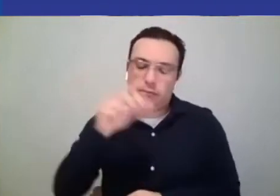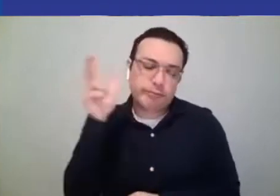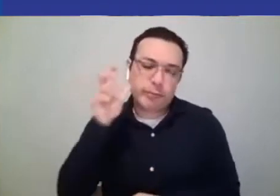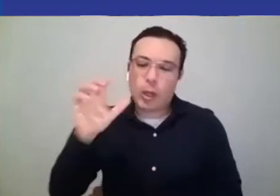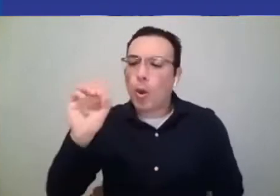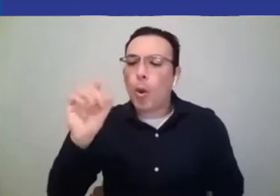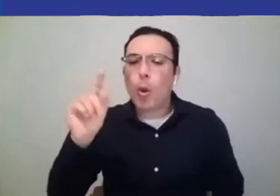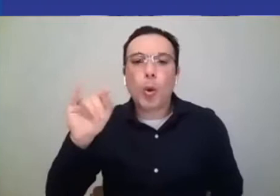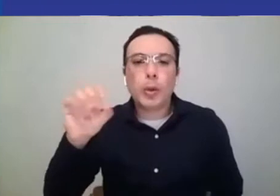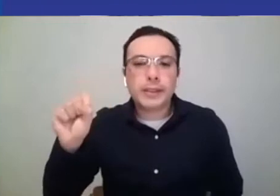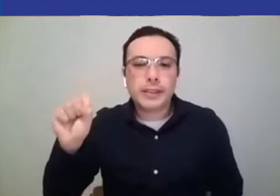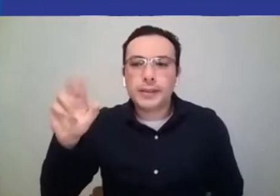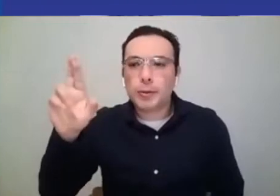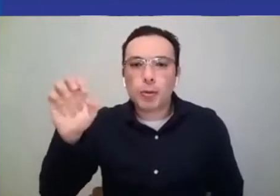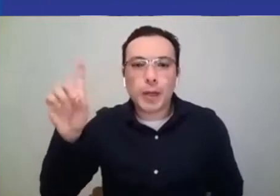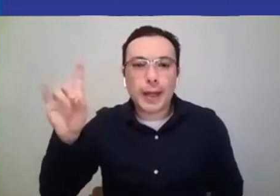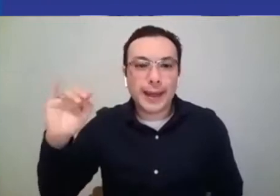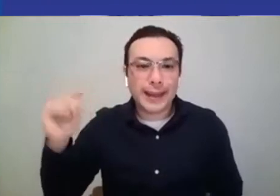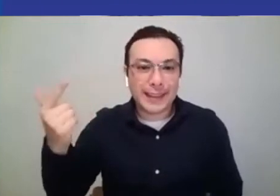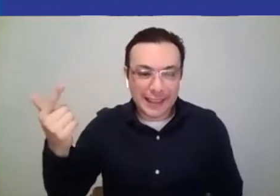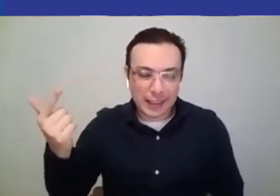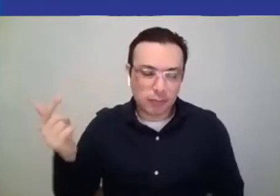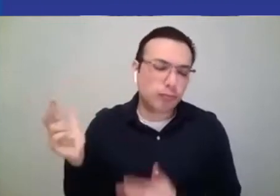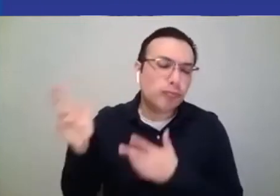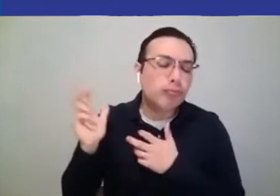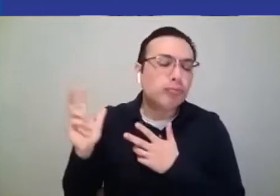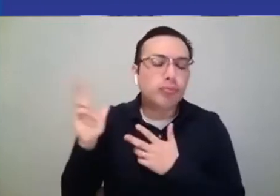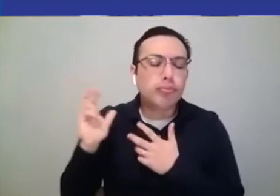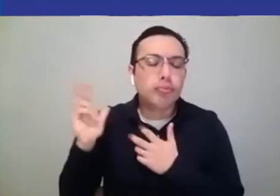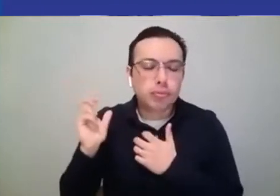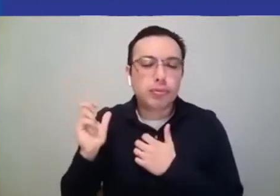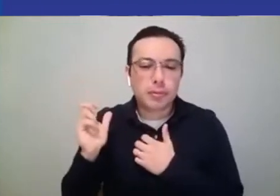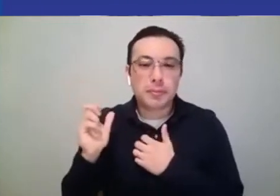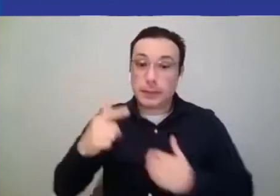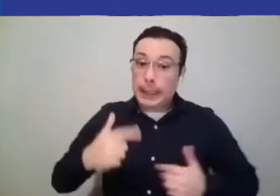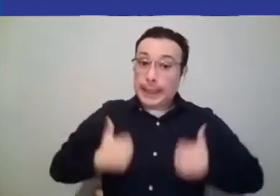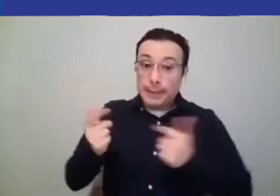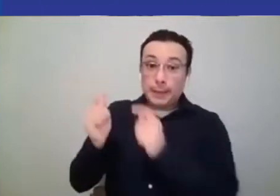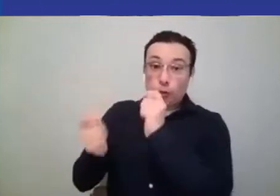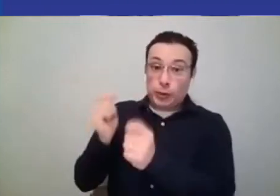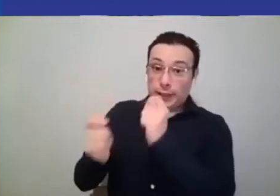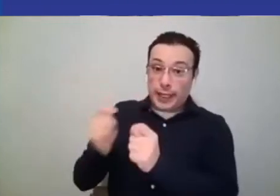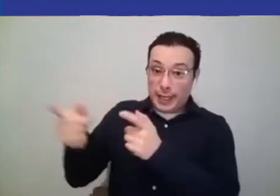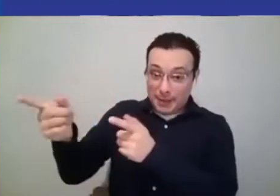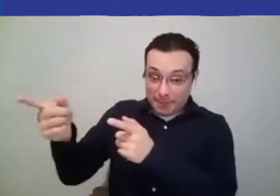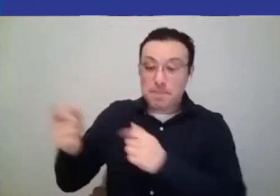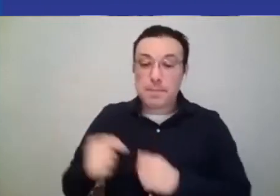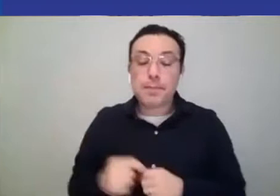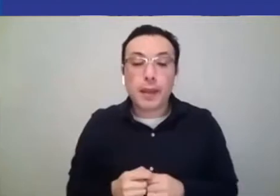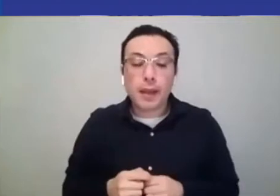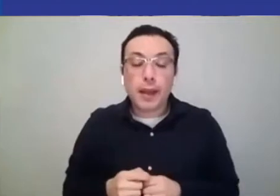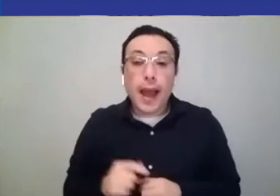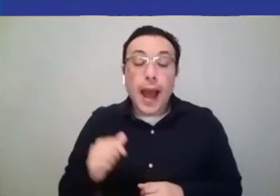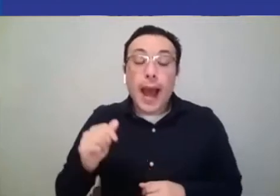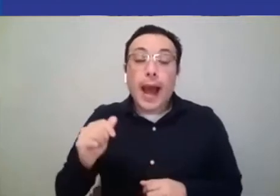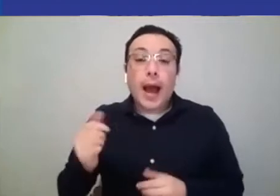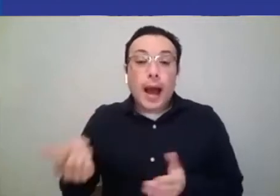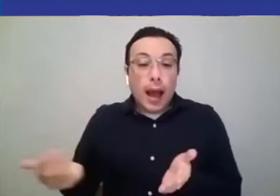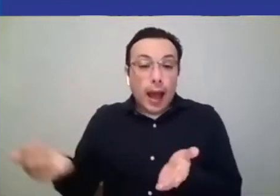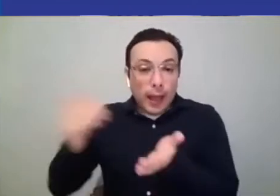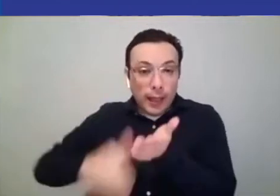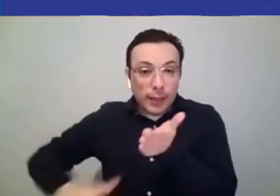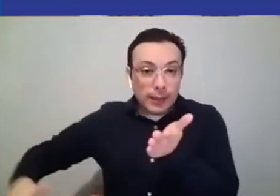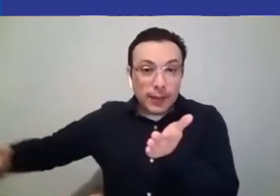and all those, and we're living in Trinidad. And she would play the same